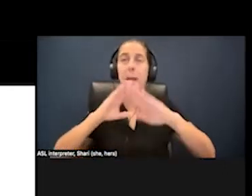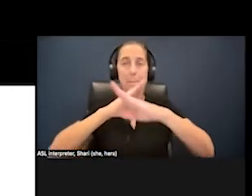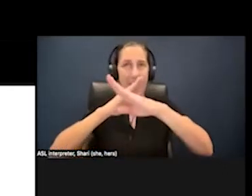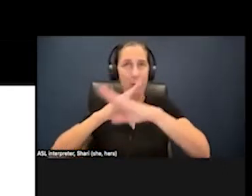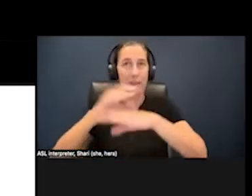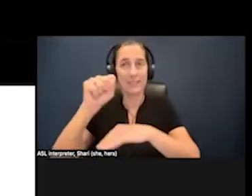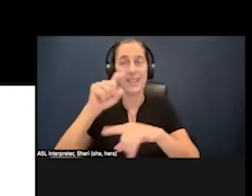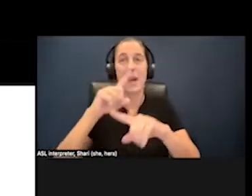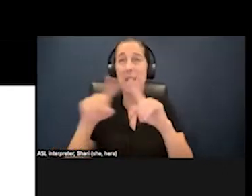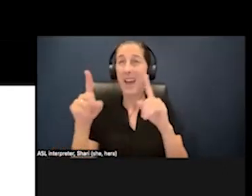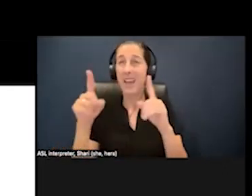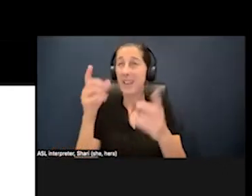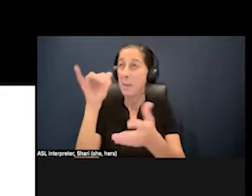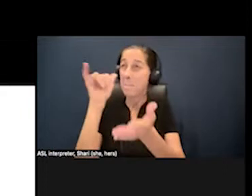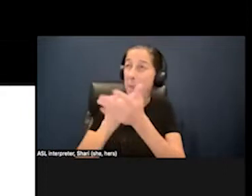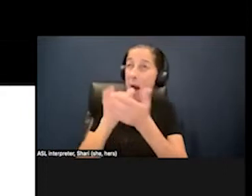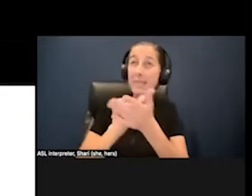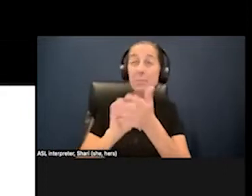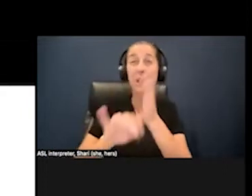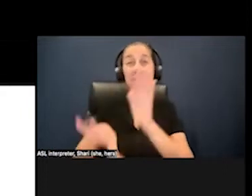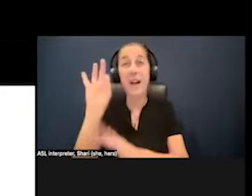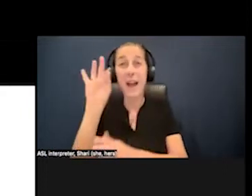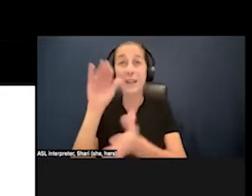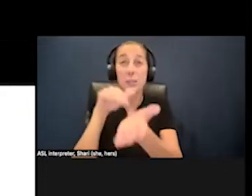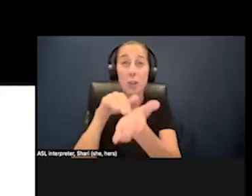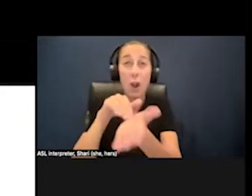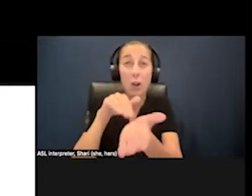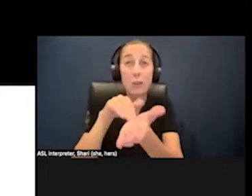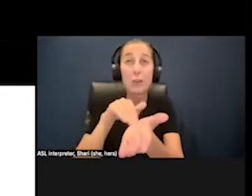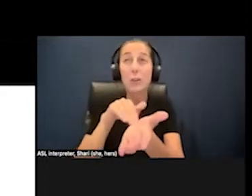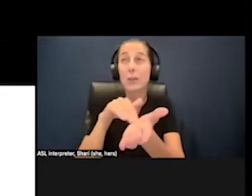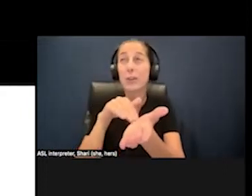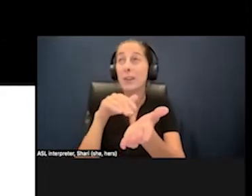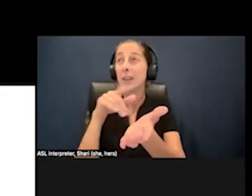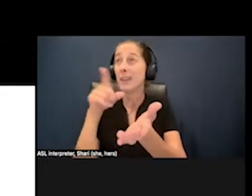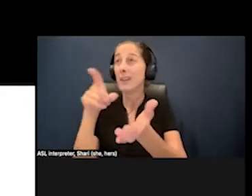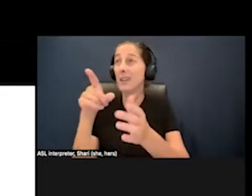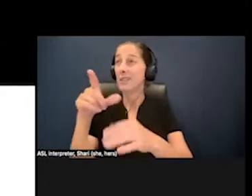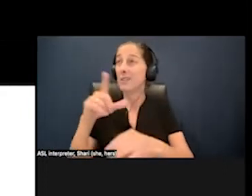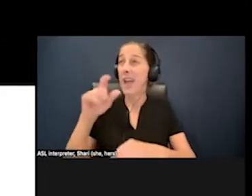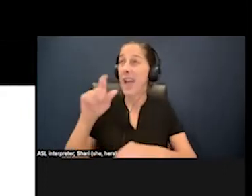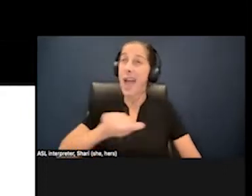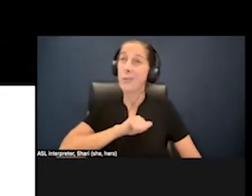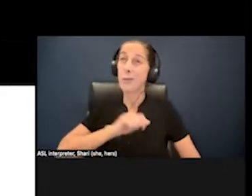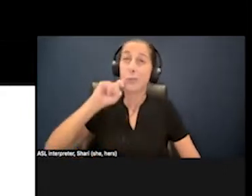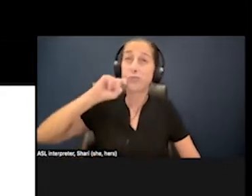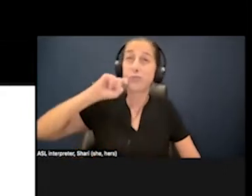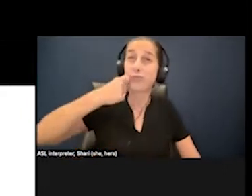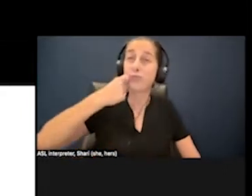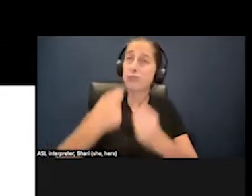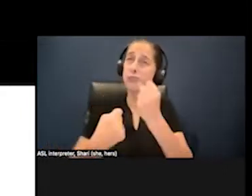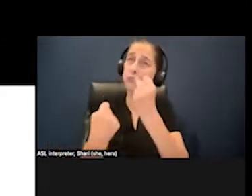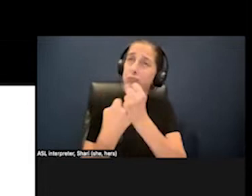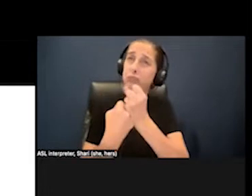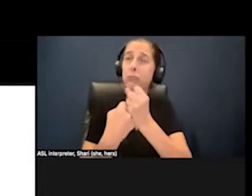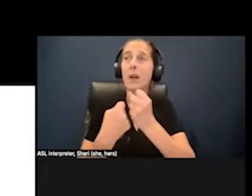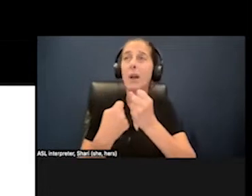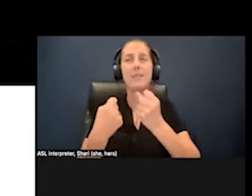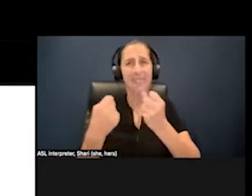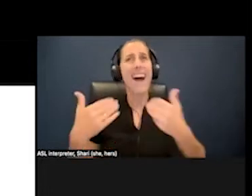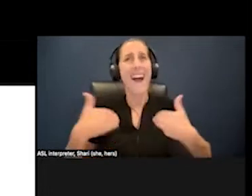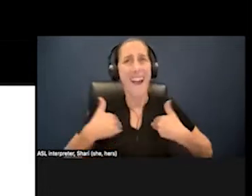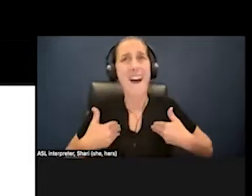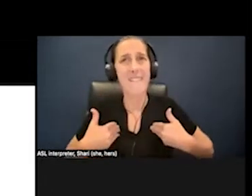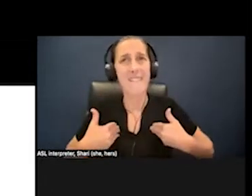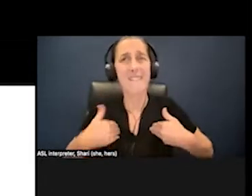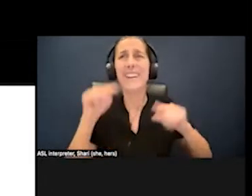exist. So if you're seeing a provider who does give you that bad feeling, or you feel like you can't find anyone, that's not just